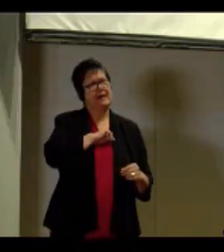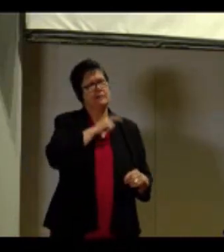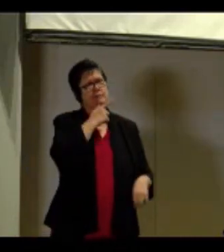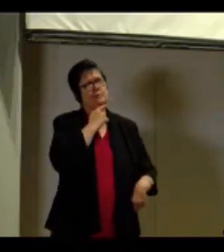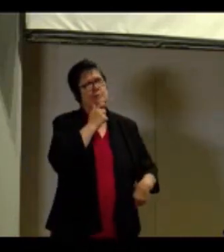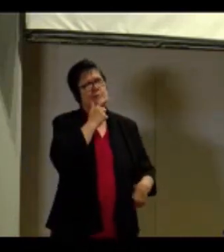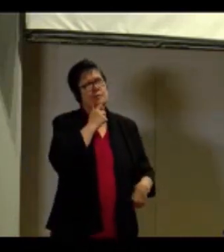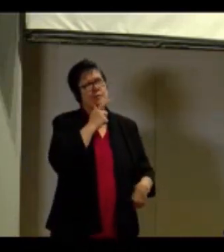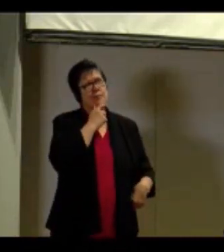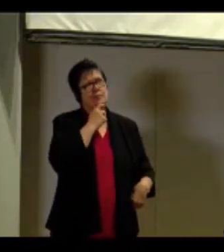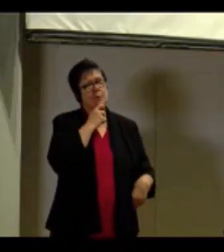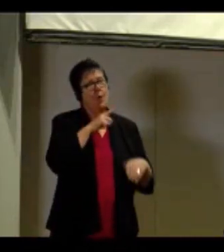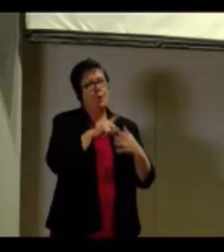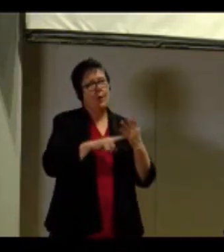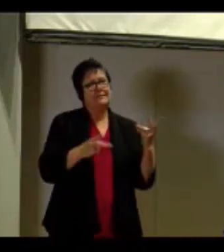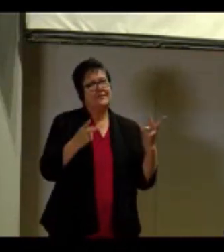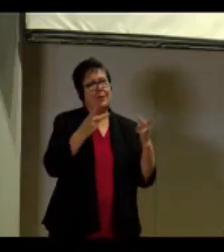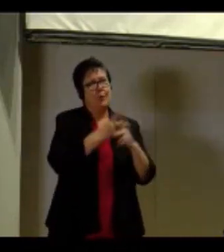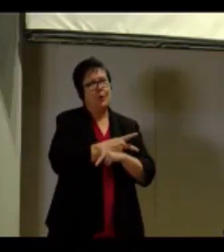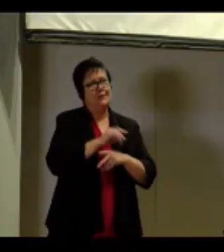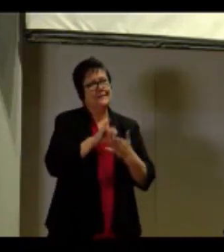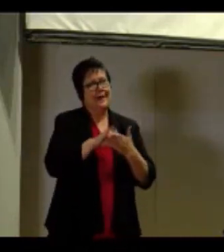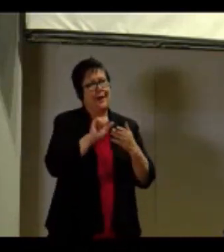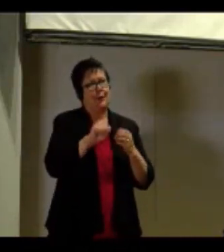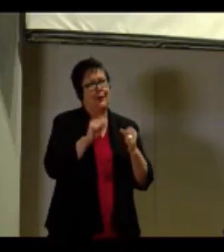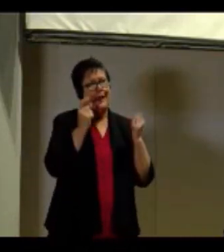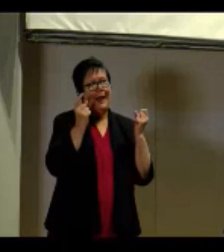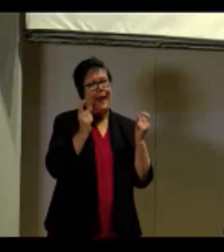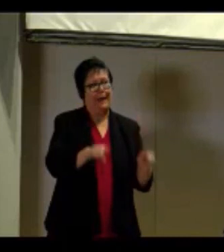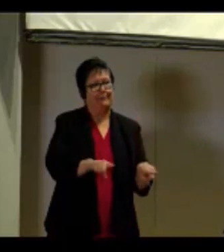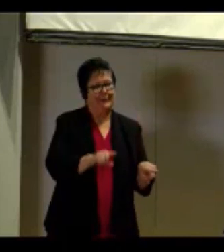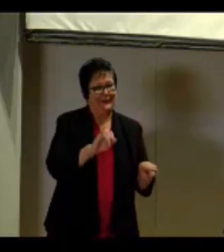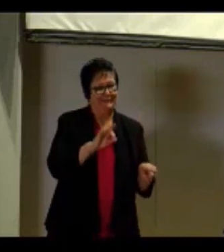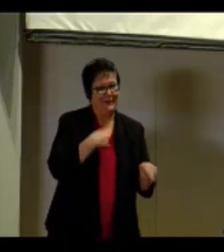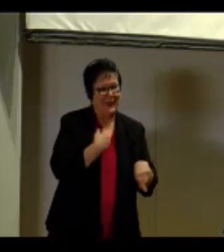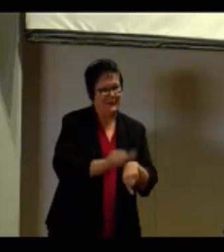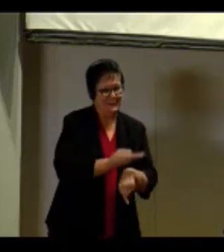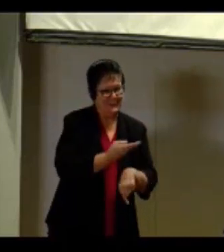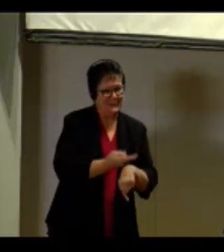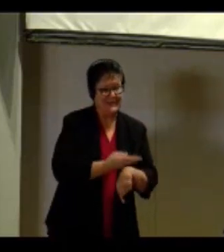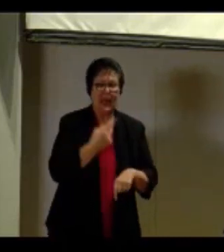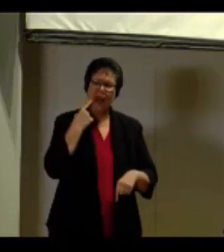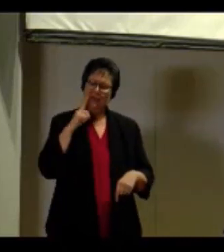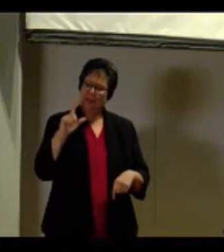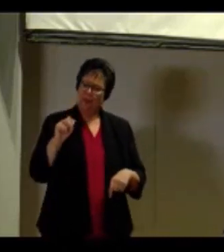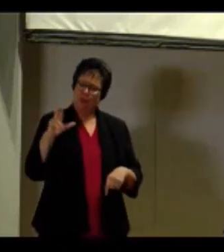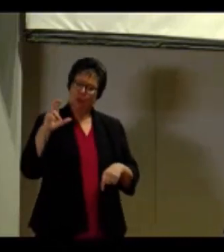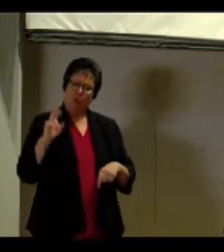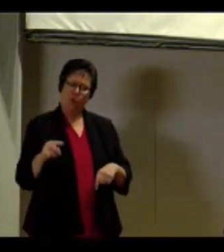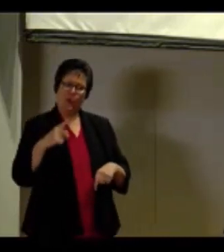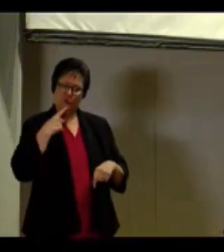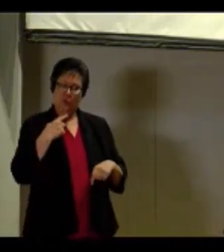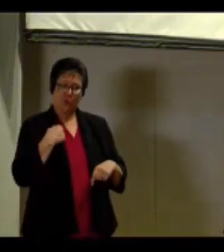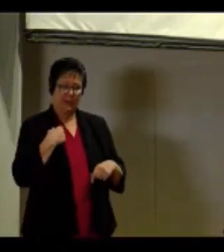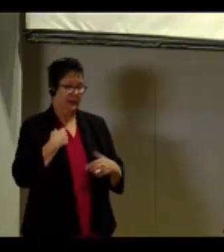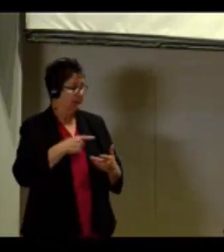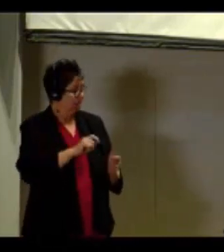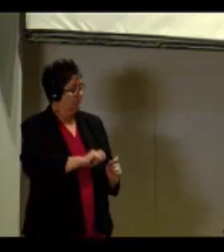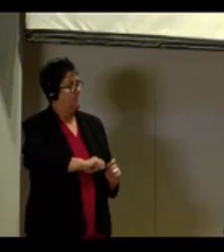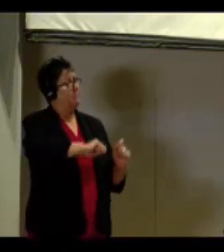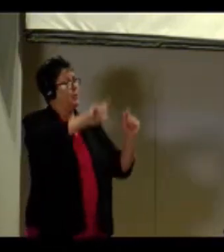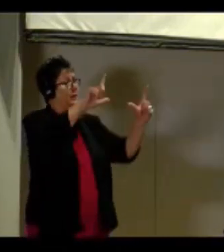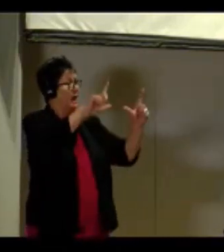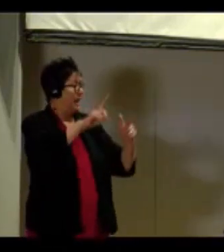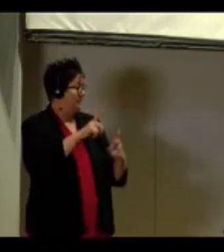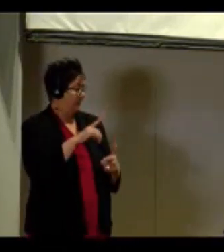the worst that could happen? and in fact, I think it was Lauryn who once said to me, okay, we'll put it up. The worst that could happen is